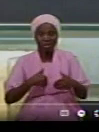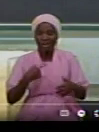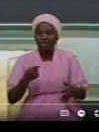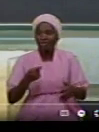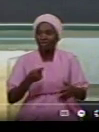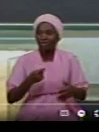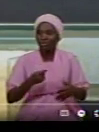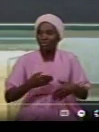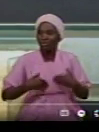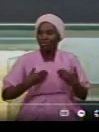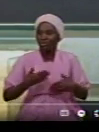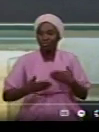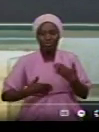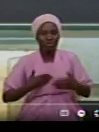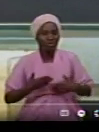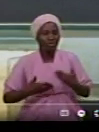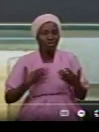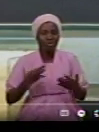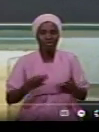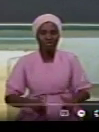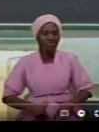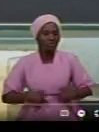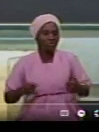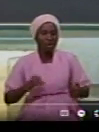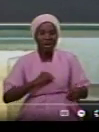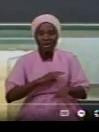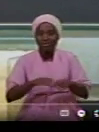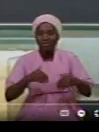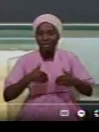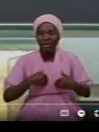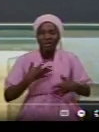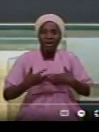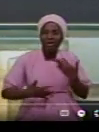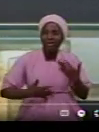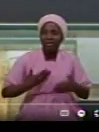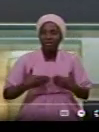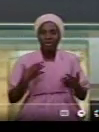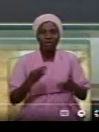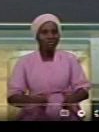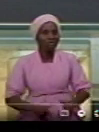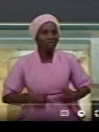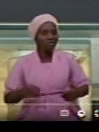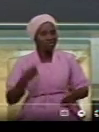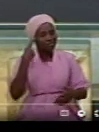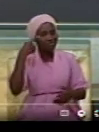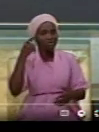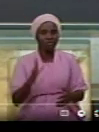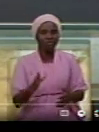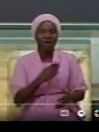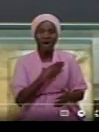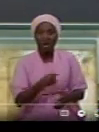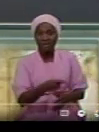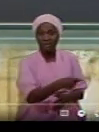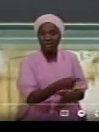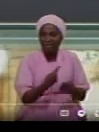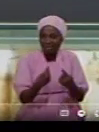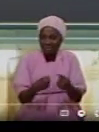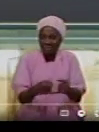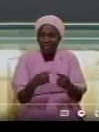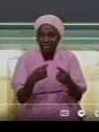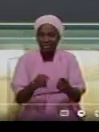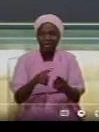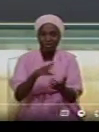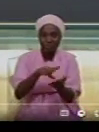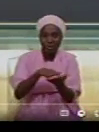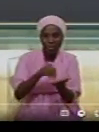of living, and the excitement of living for God. And they try to copy the